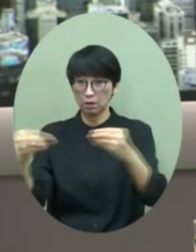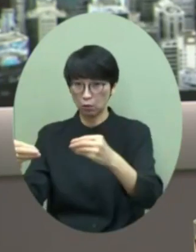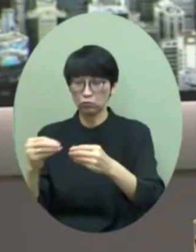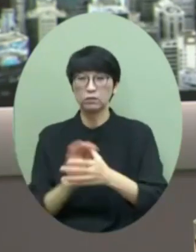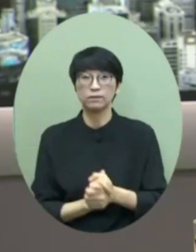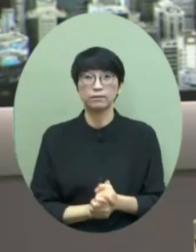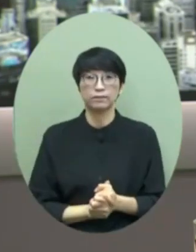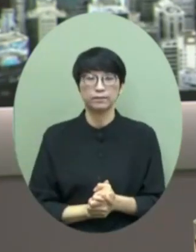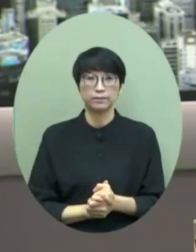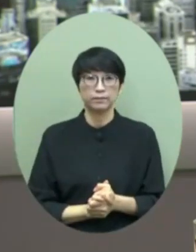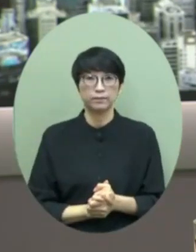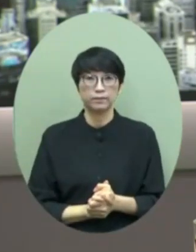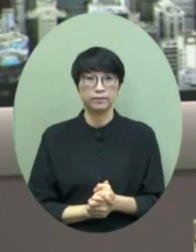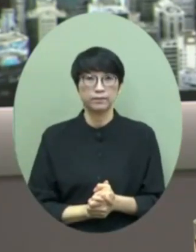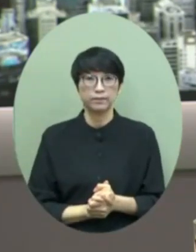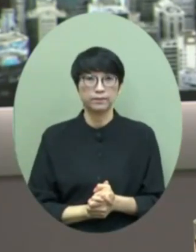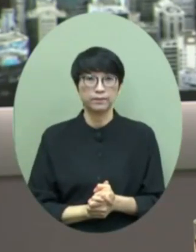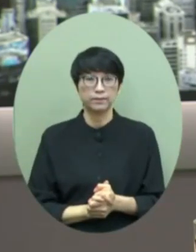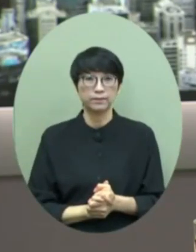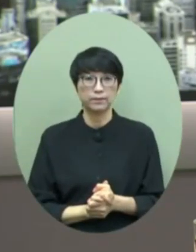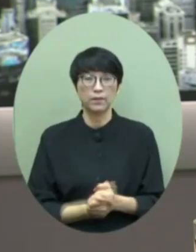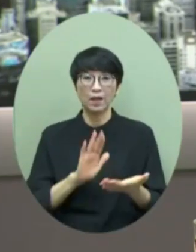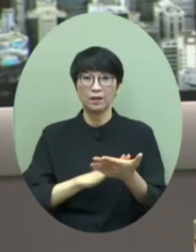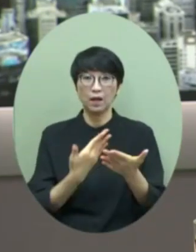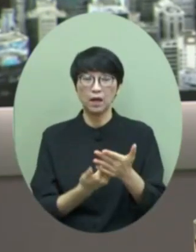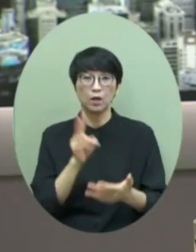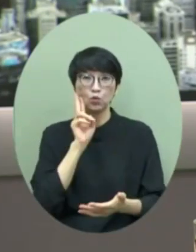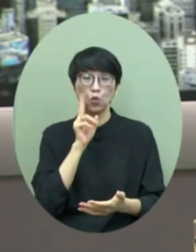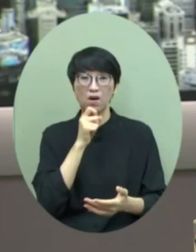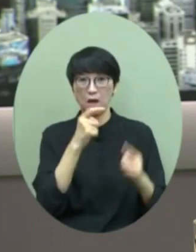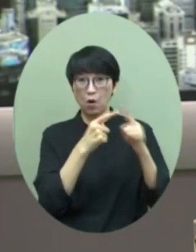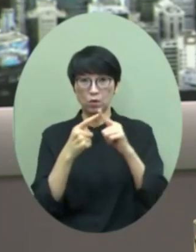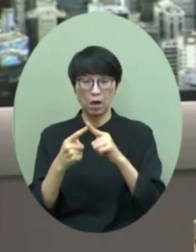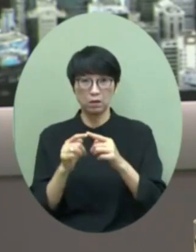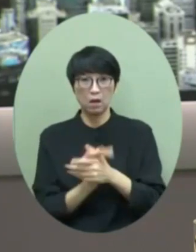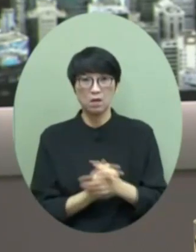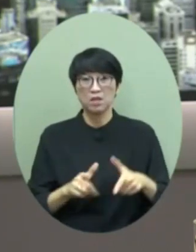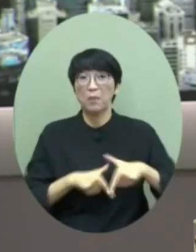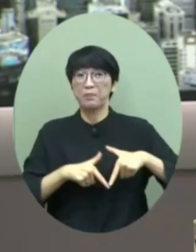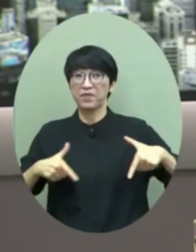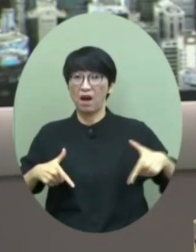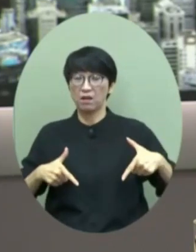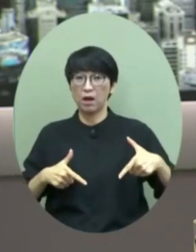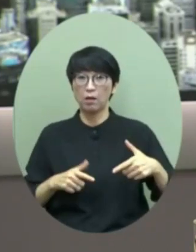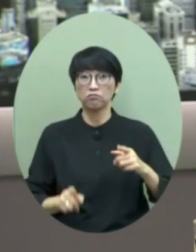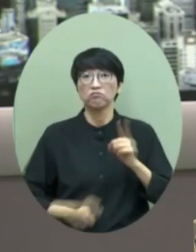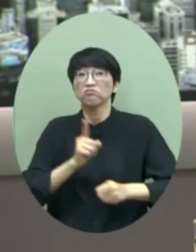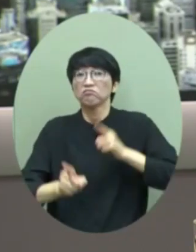been so outrageously broken the Hong Kong law, then the police has a duty to take action.